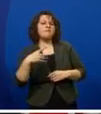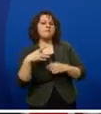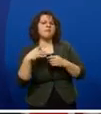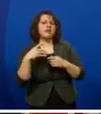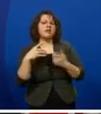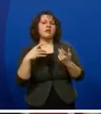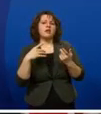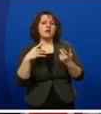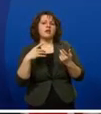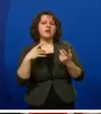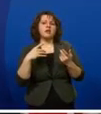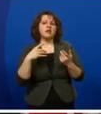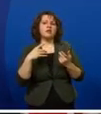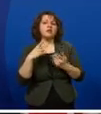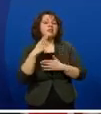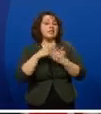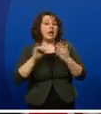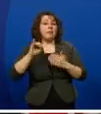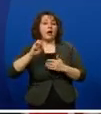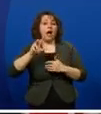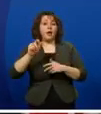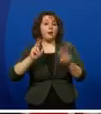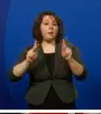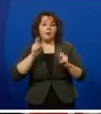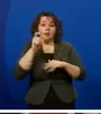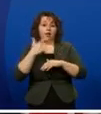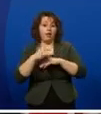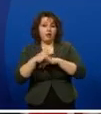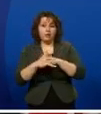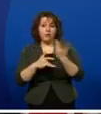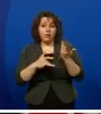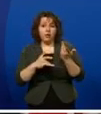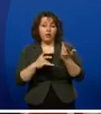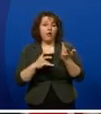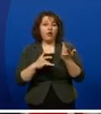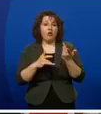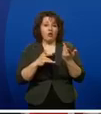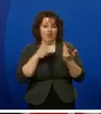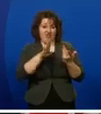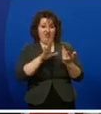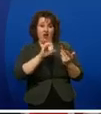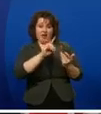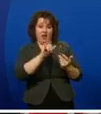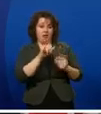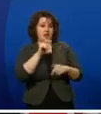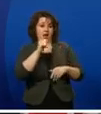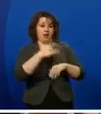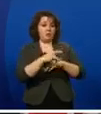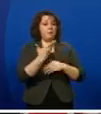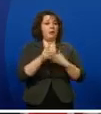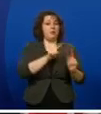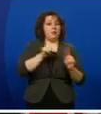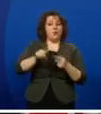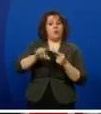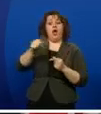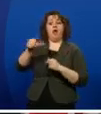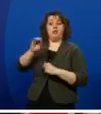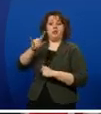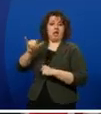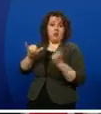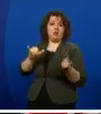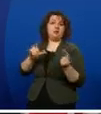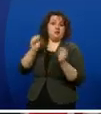heard Iowans who are not eligible to get a vaccine in their home county are going to neighboring counties where they might be eligible. Is that appropriate?